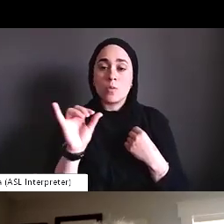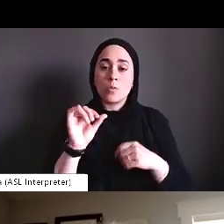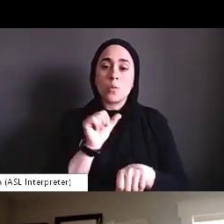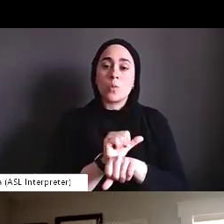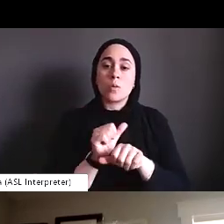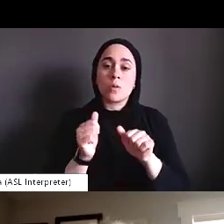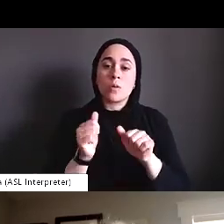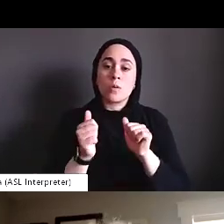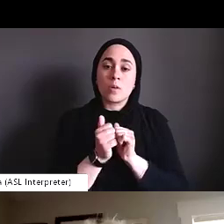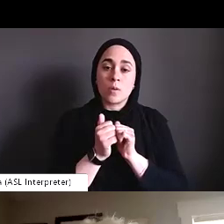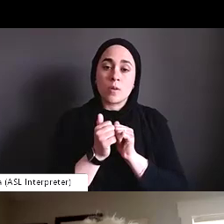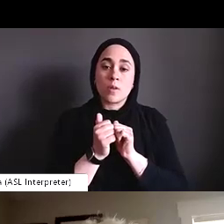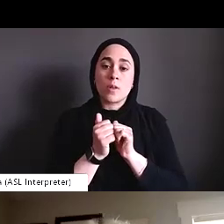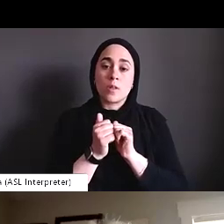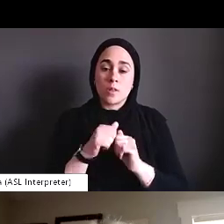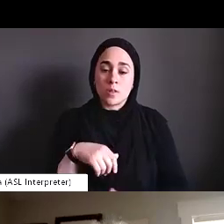with